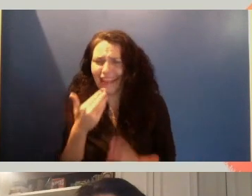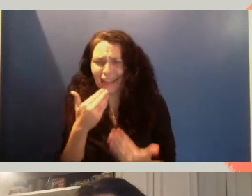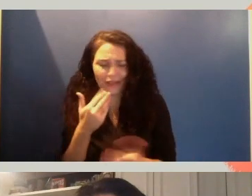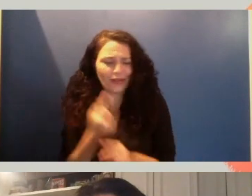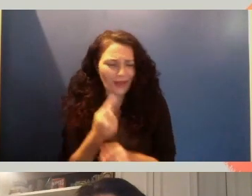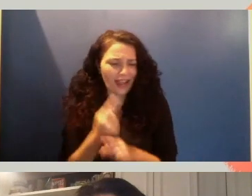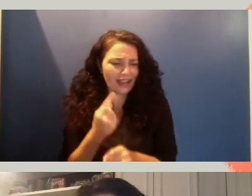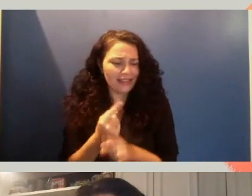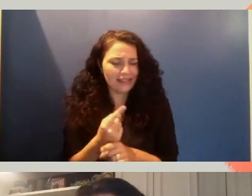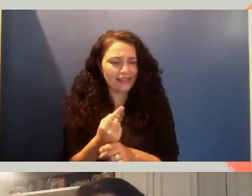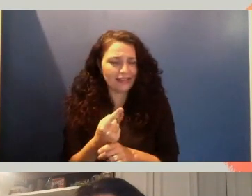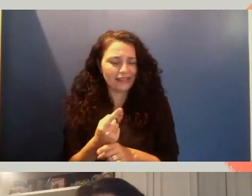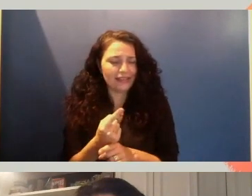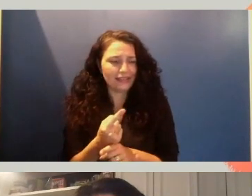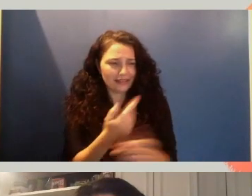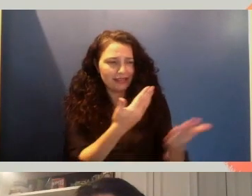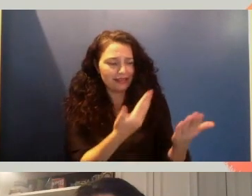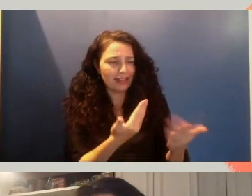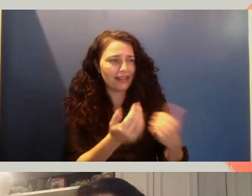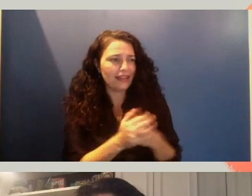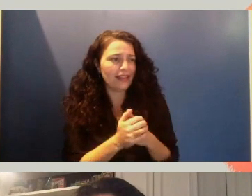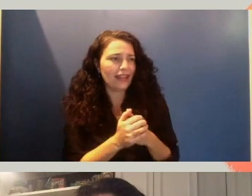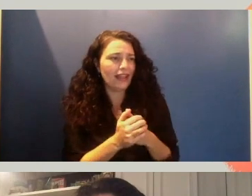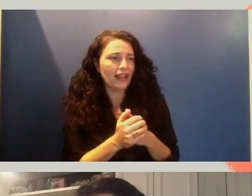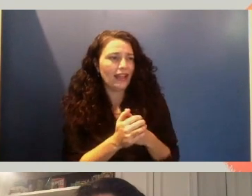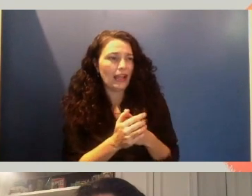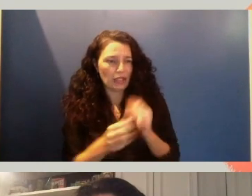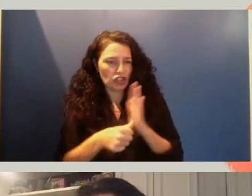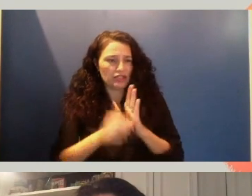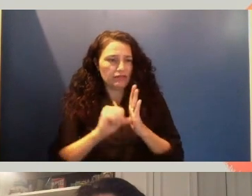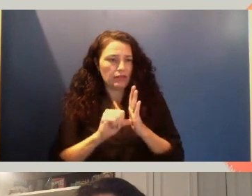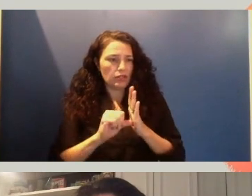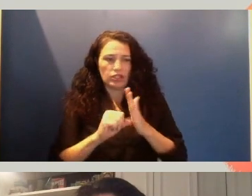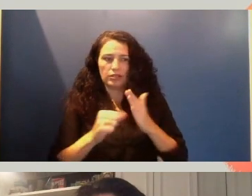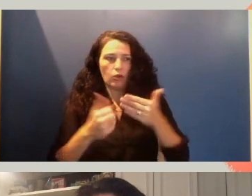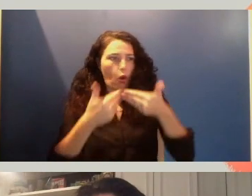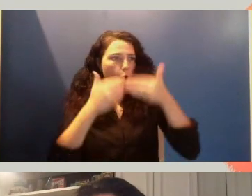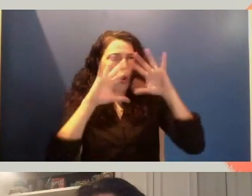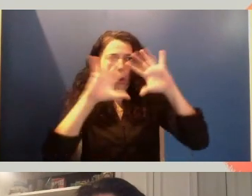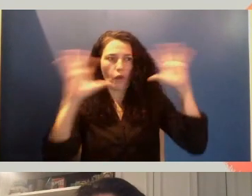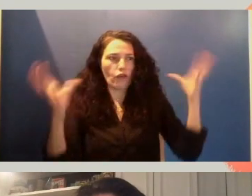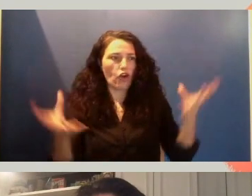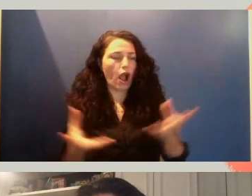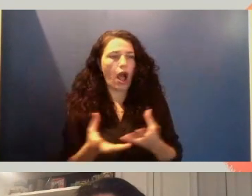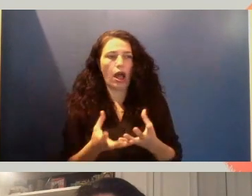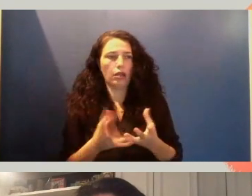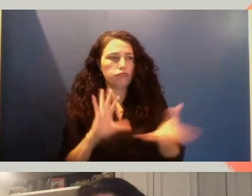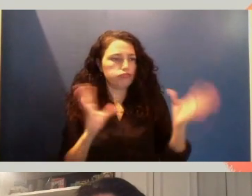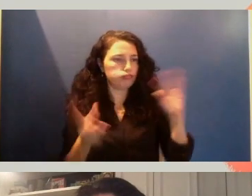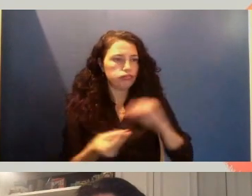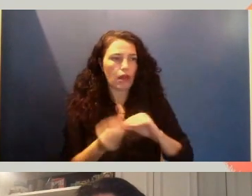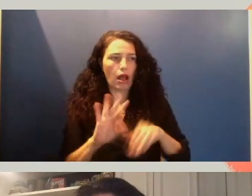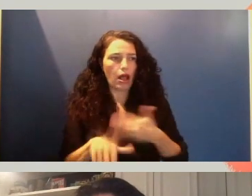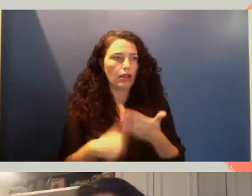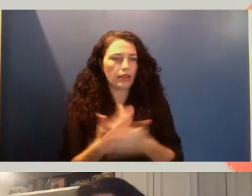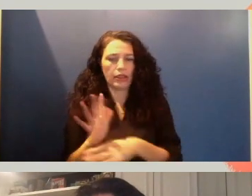know, overall filmmakers seeking independence and particularly underrepresented BIPOC,